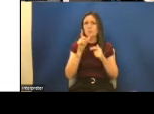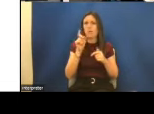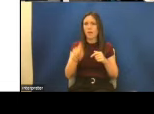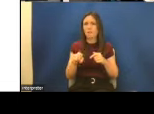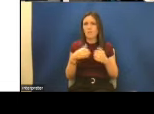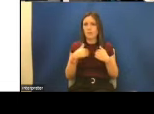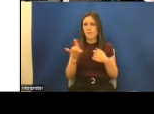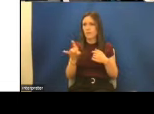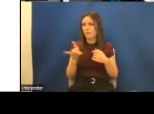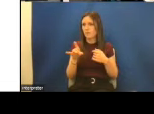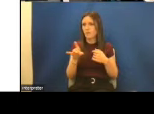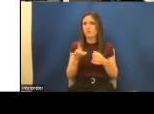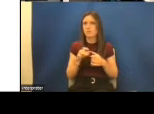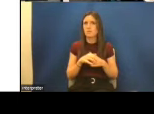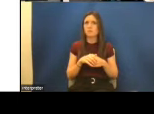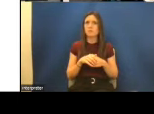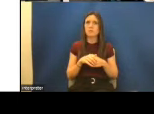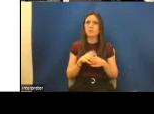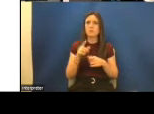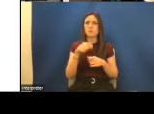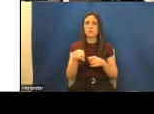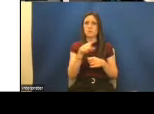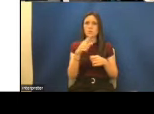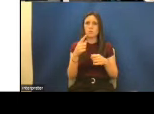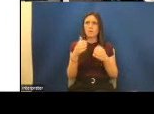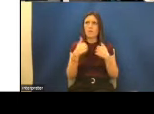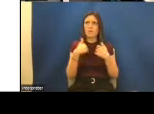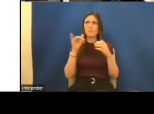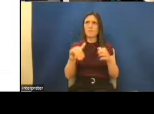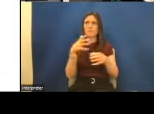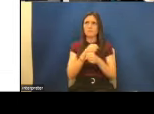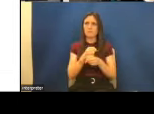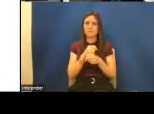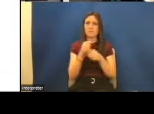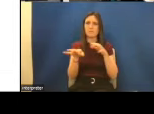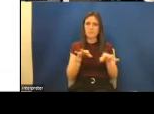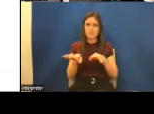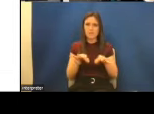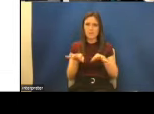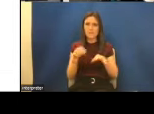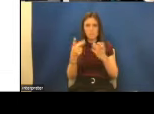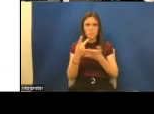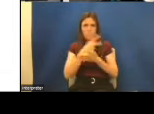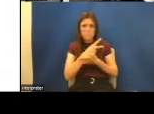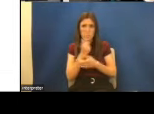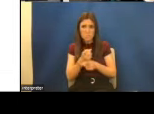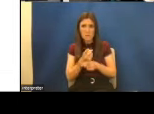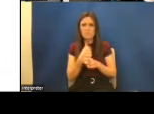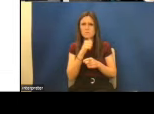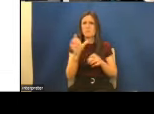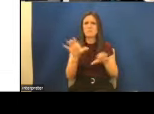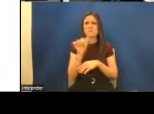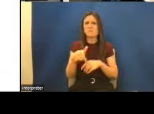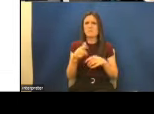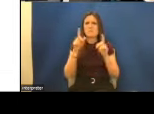8. You No. get the highest. okay, so do you guys always look at this summary of instructions? Like we review that, right? We don't give these tests every